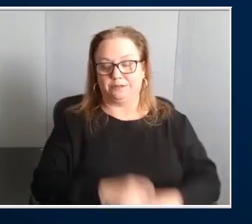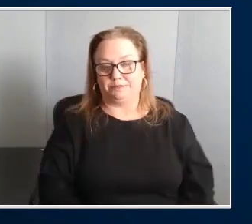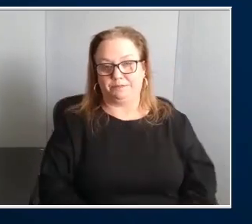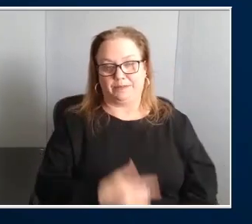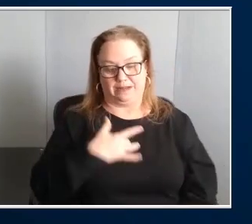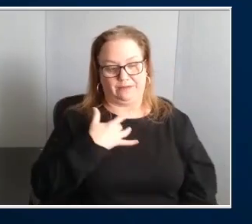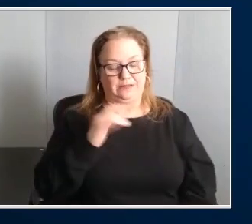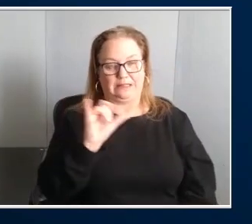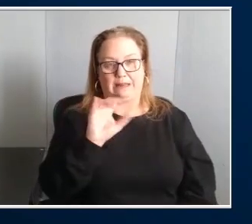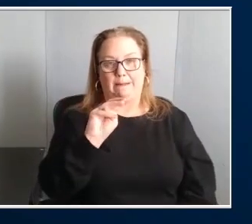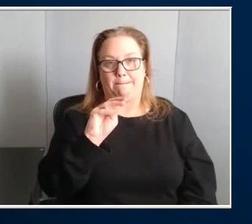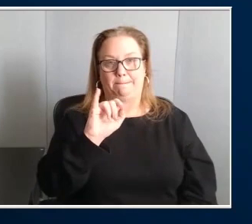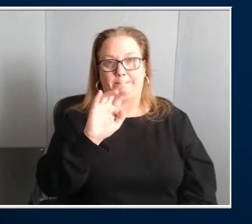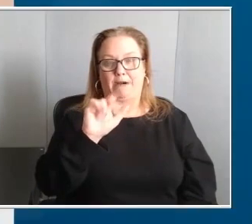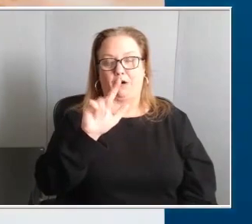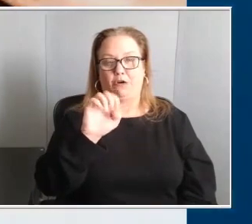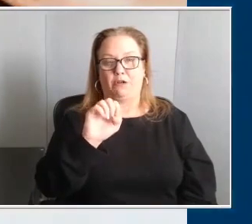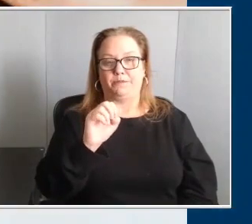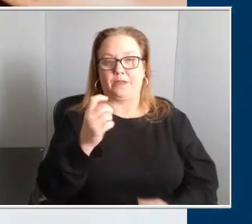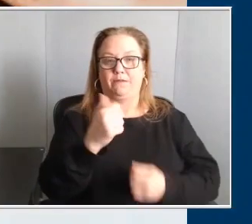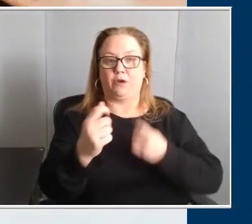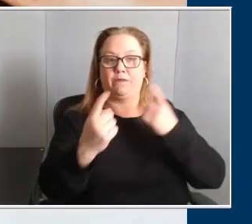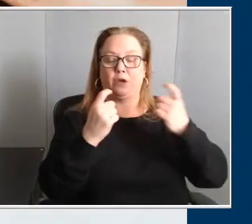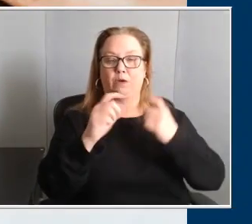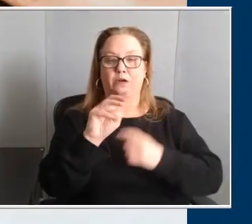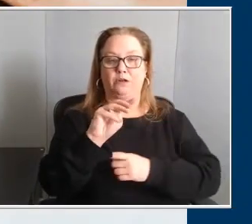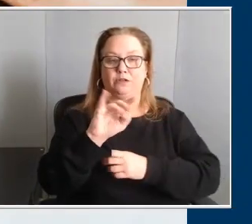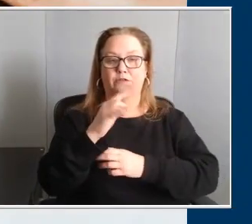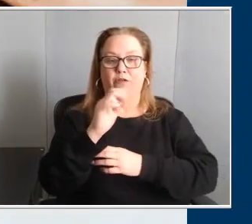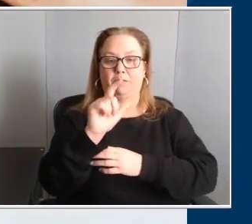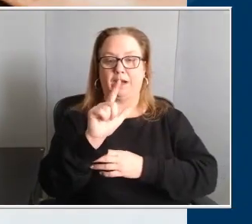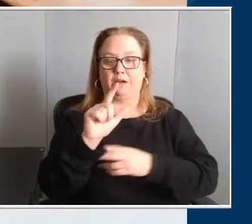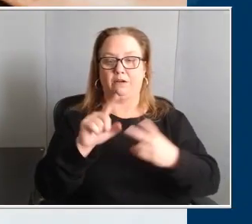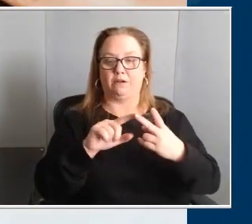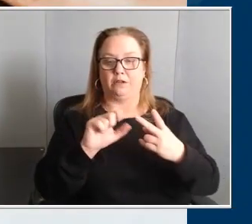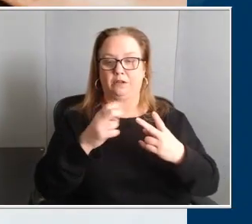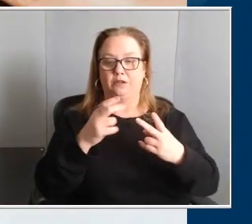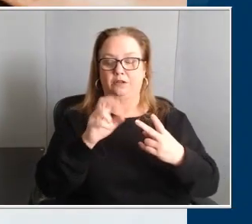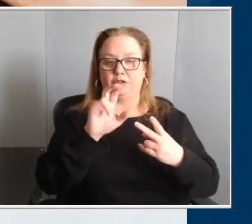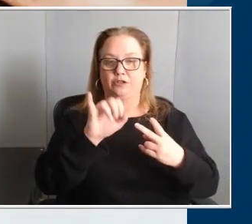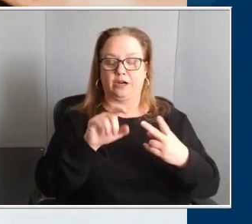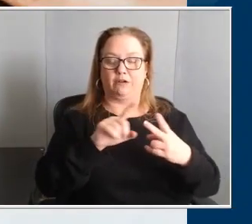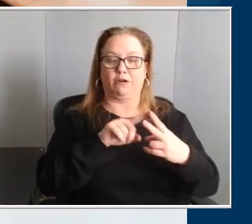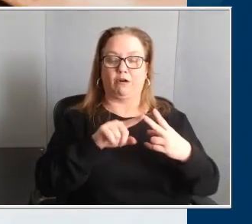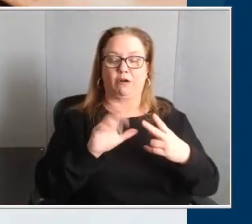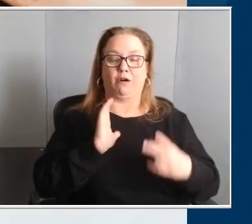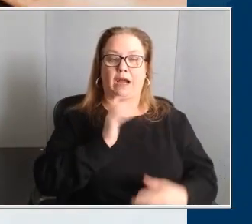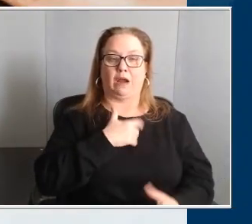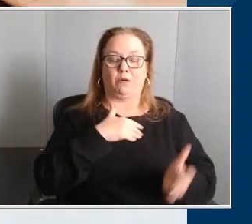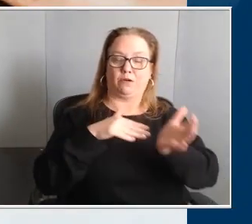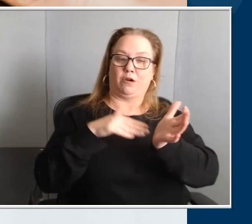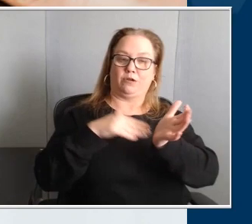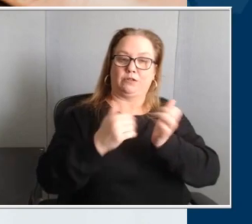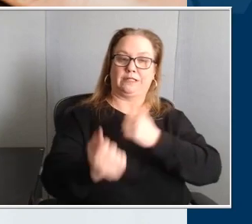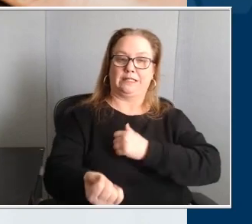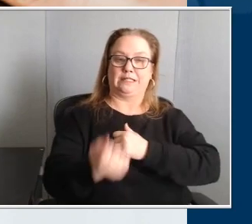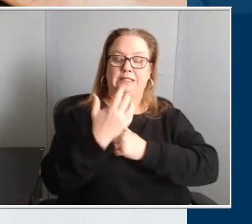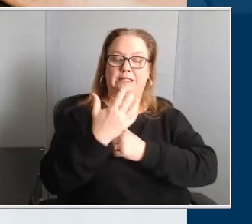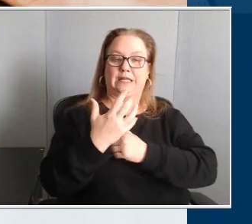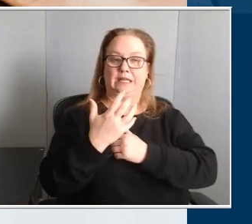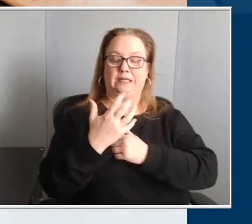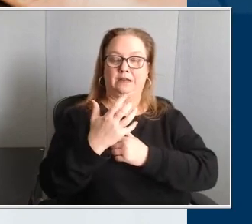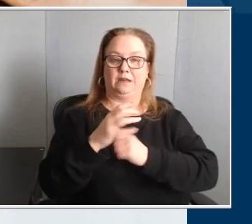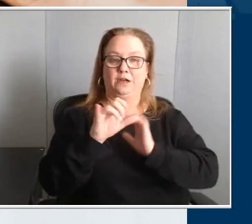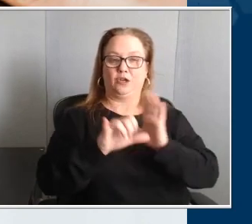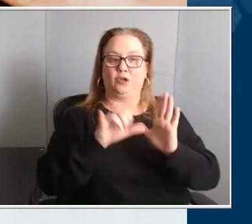miracle. If you have questions for Michael and Sherry or our doctors Lechtenberg or Abraham, send them in to us on